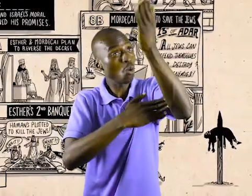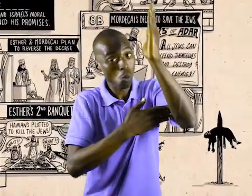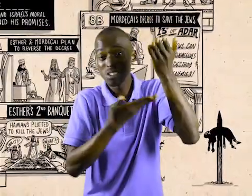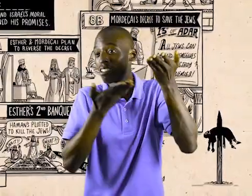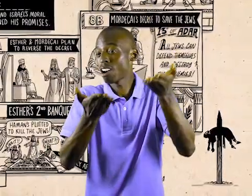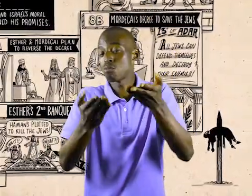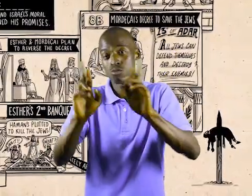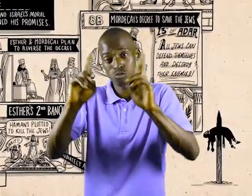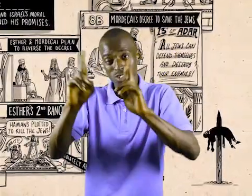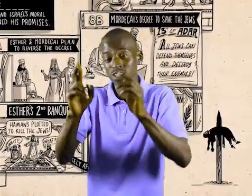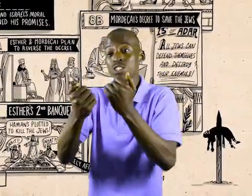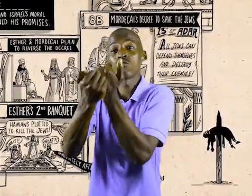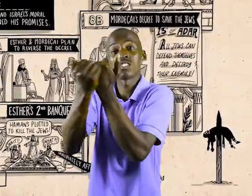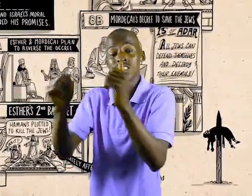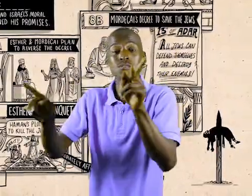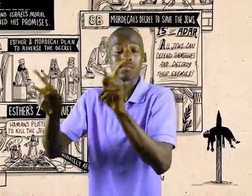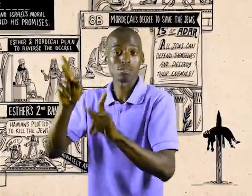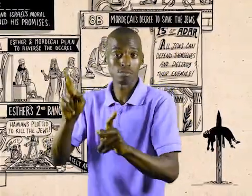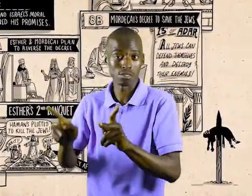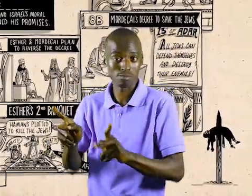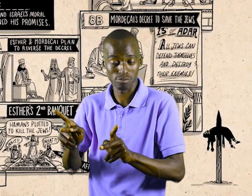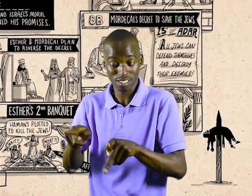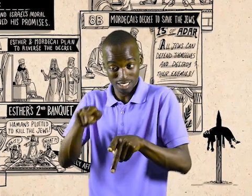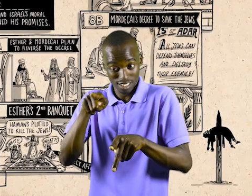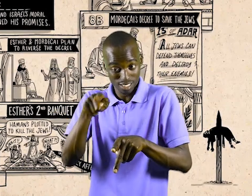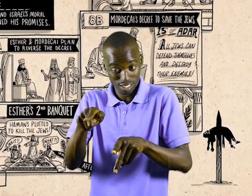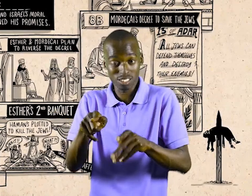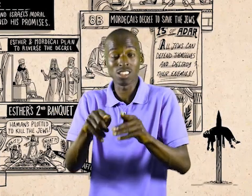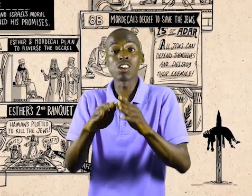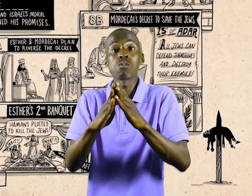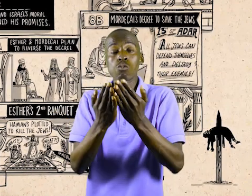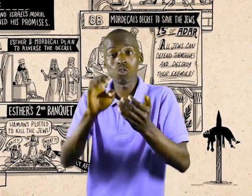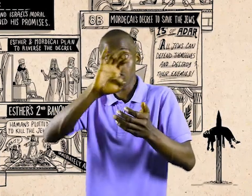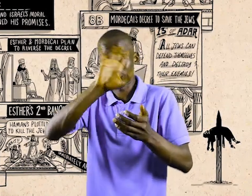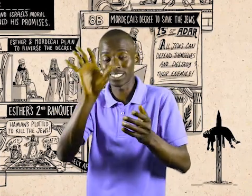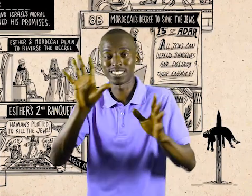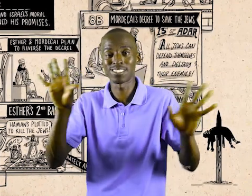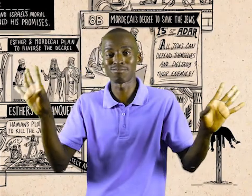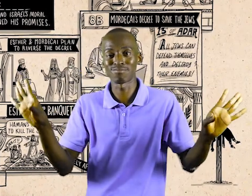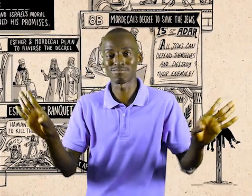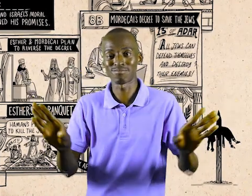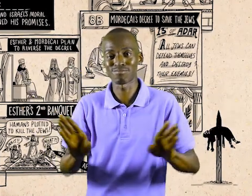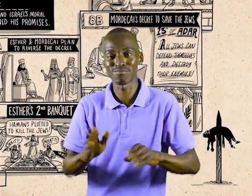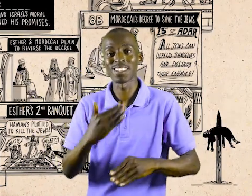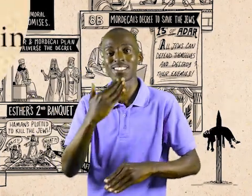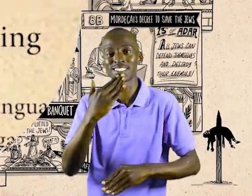is committed to redeeming his world. And that's what the book of Esther is all about.